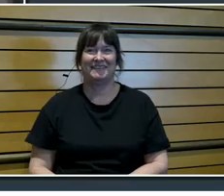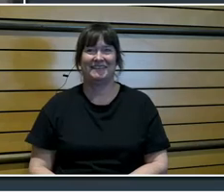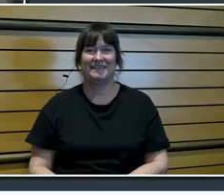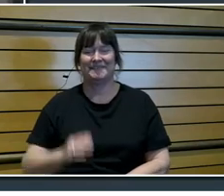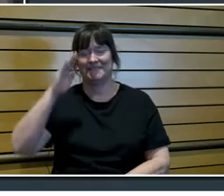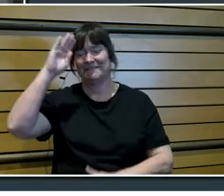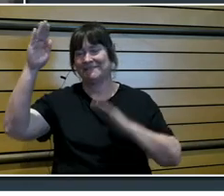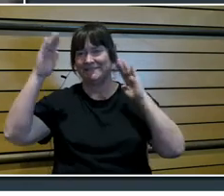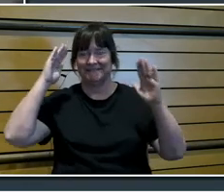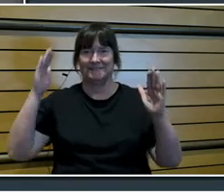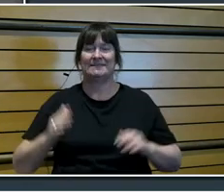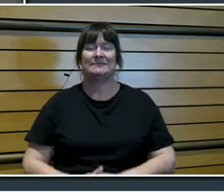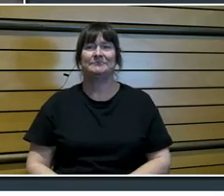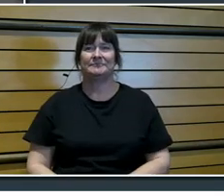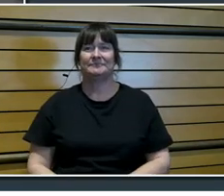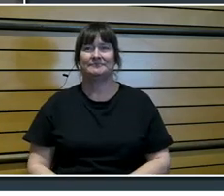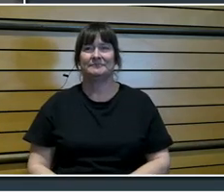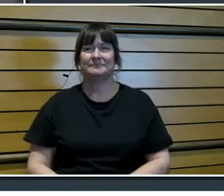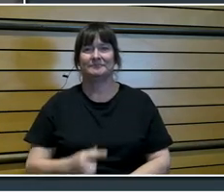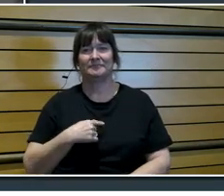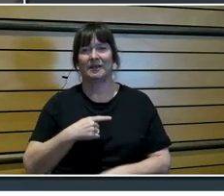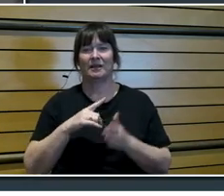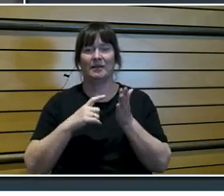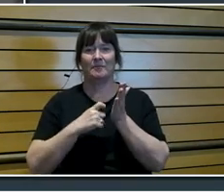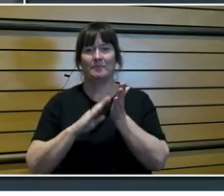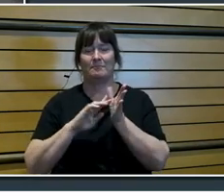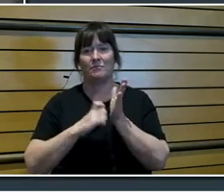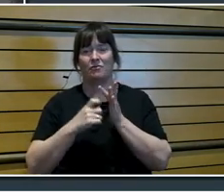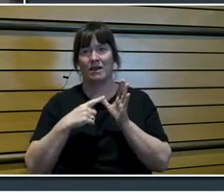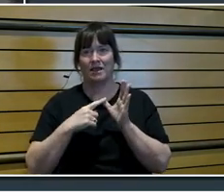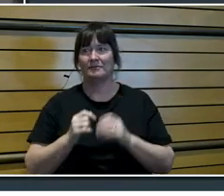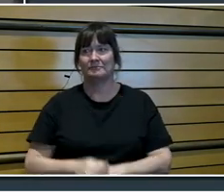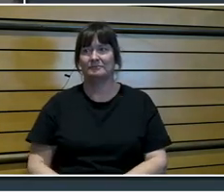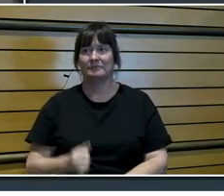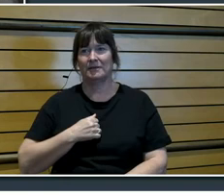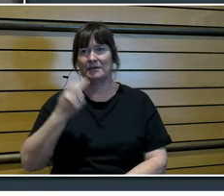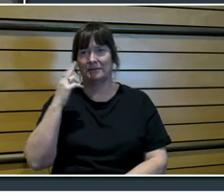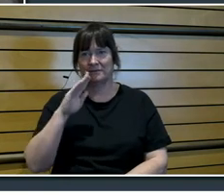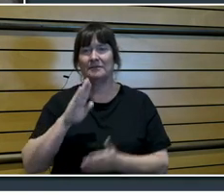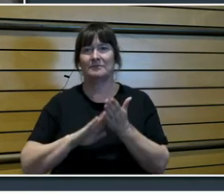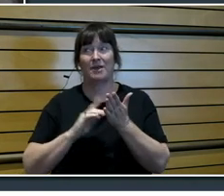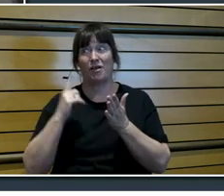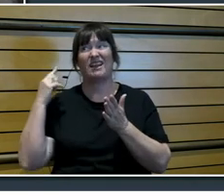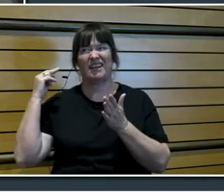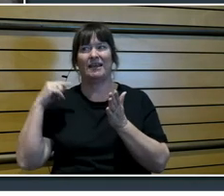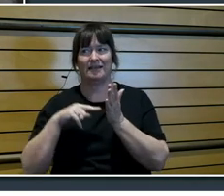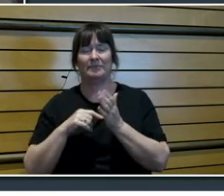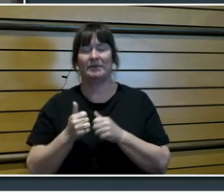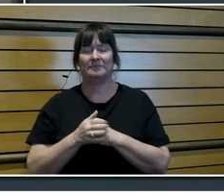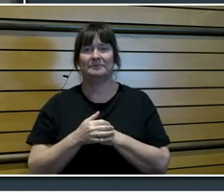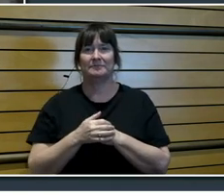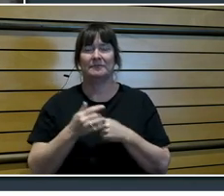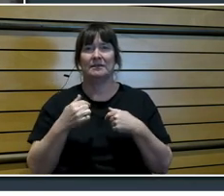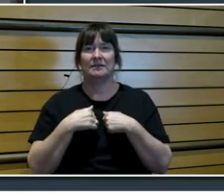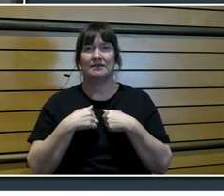Tēnā koutou rangatira mā. Ko Maria Roberts aho. He tau iwi aho. My name is Maria Roberts aho, and I am a foreigner.